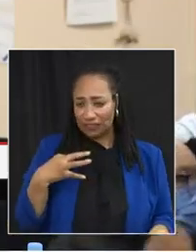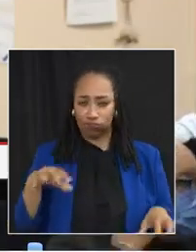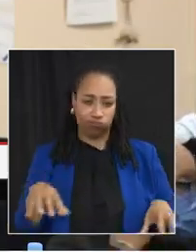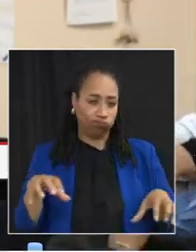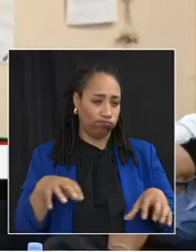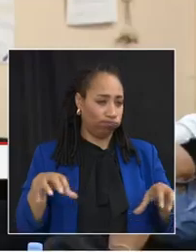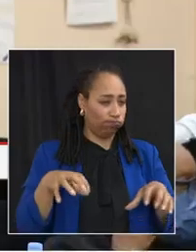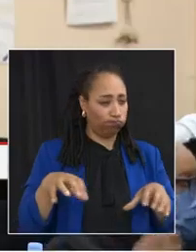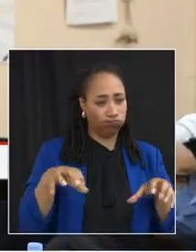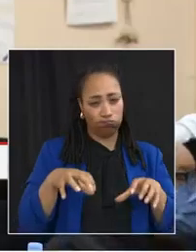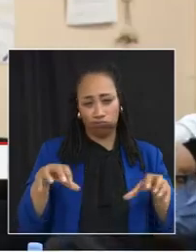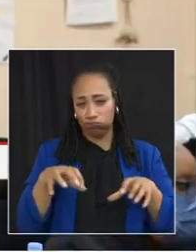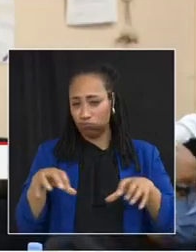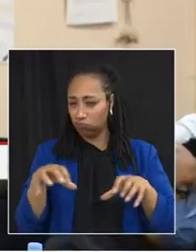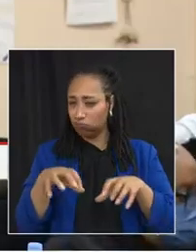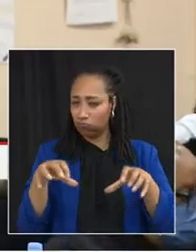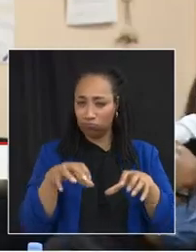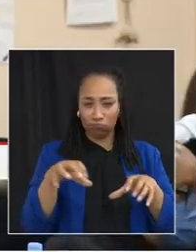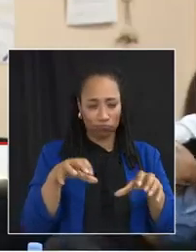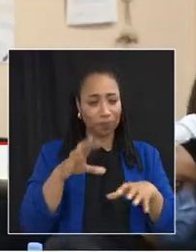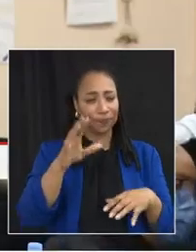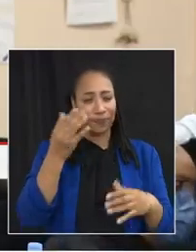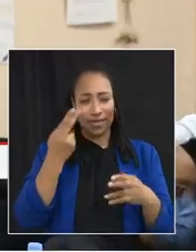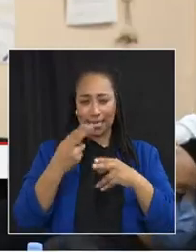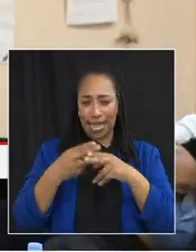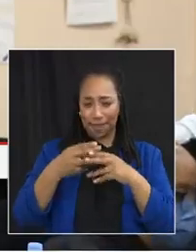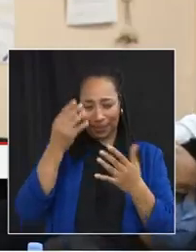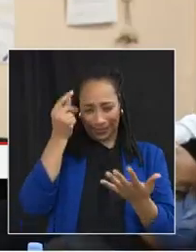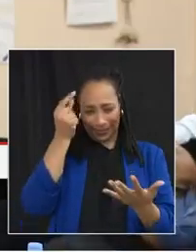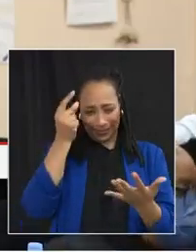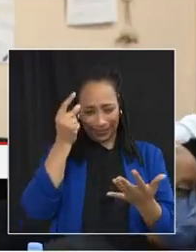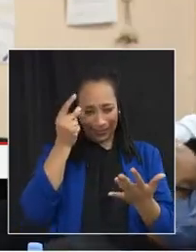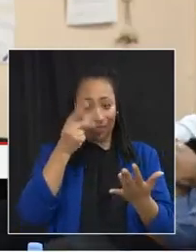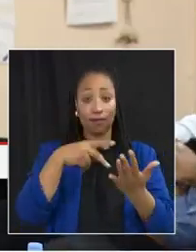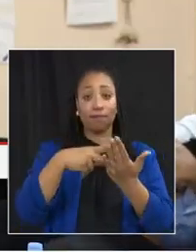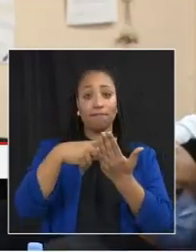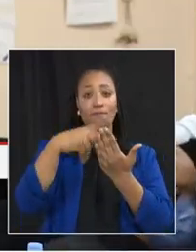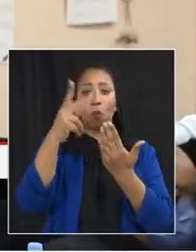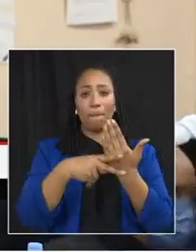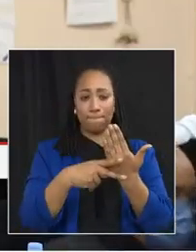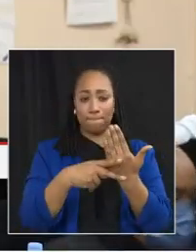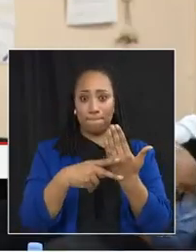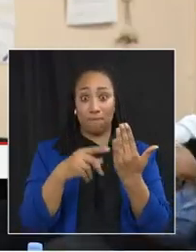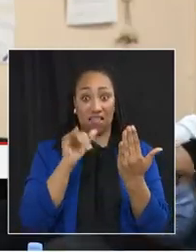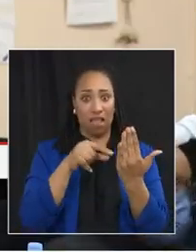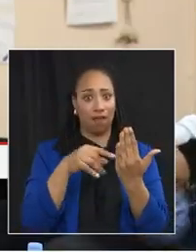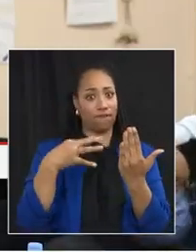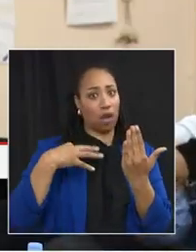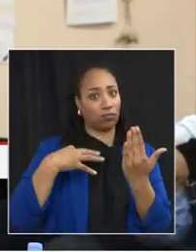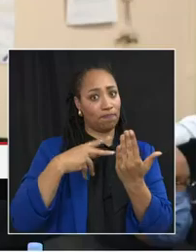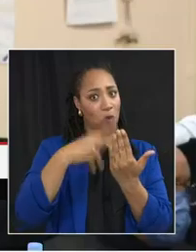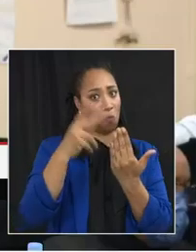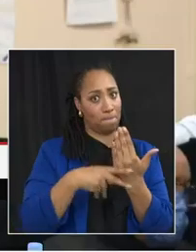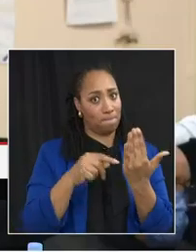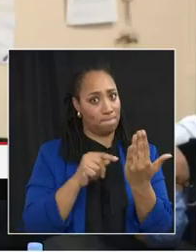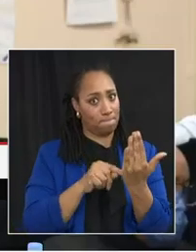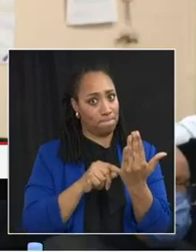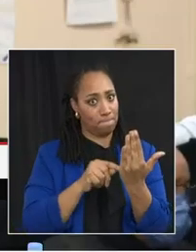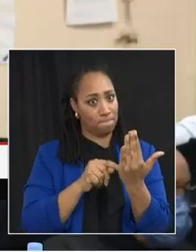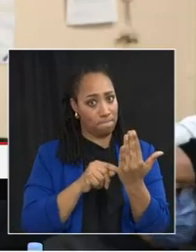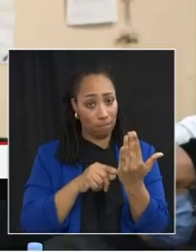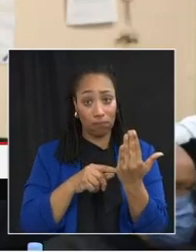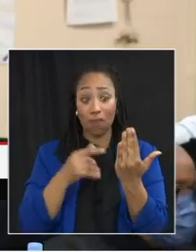it was a senior program, volunteer program, that's been cut out for about 10 years